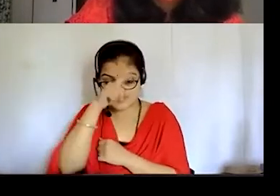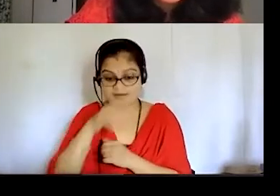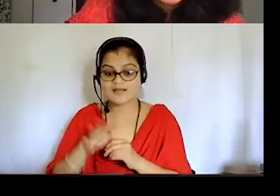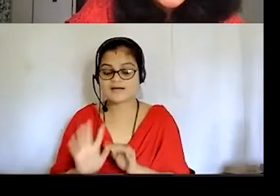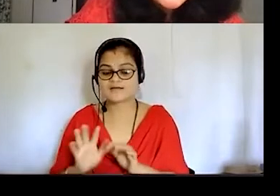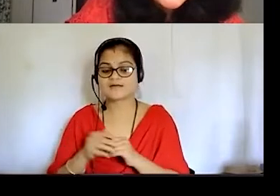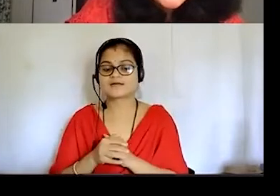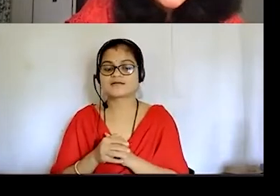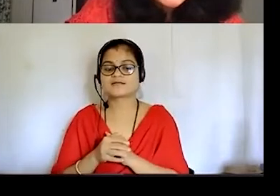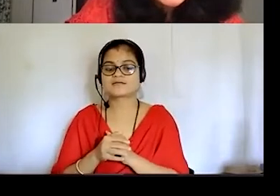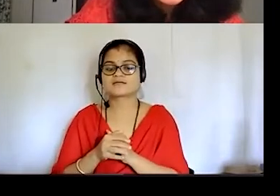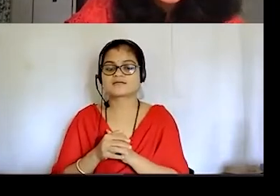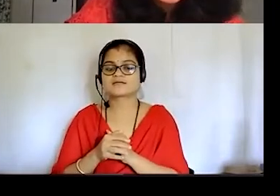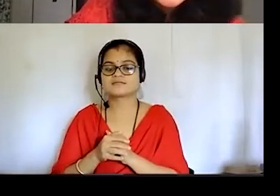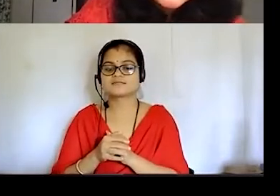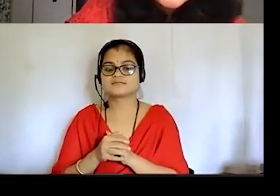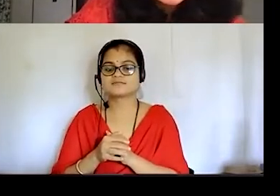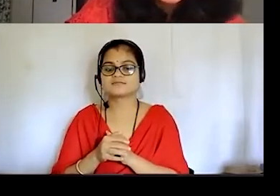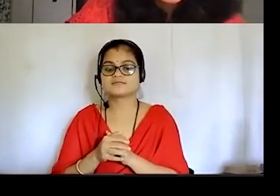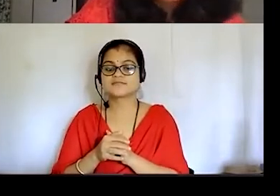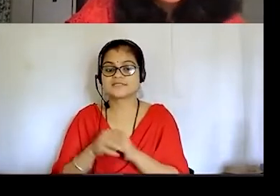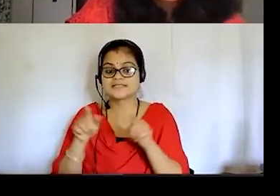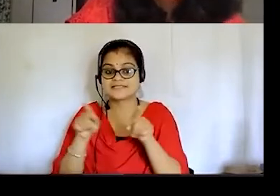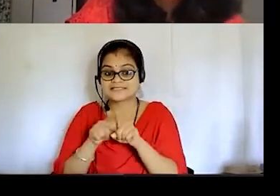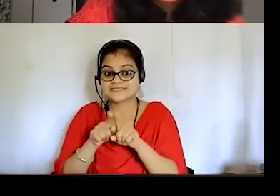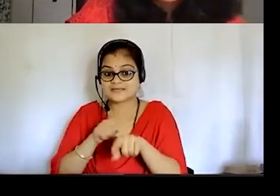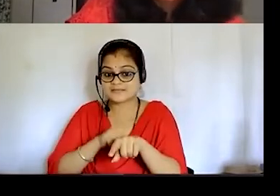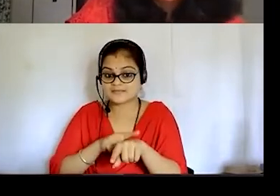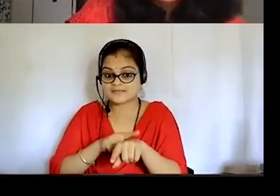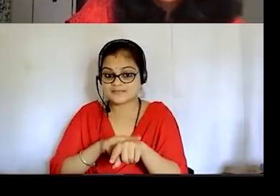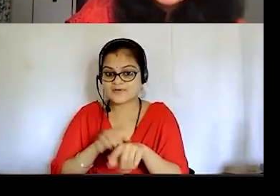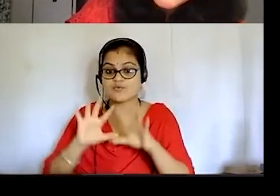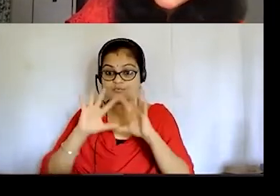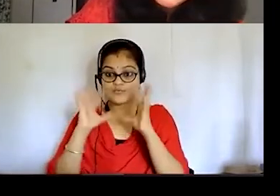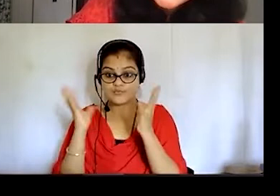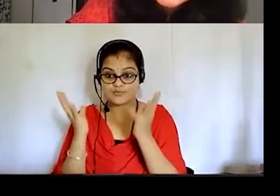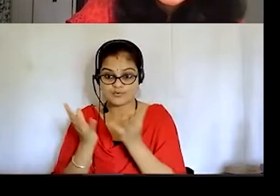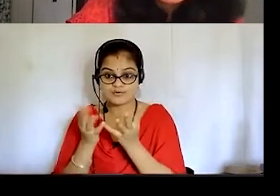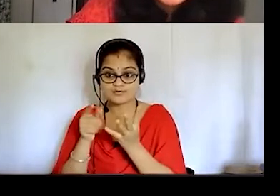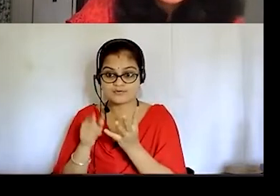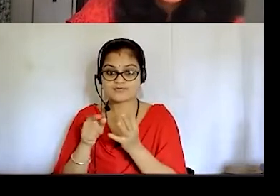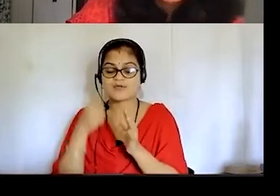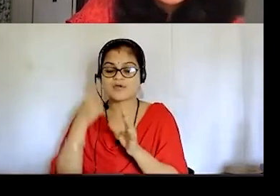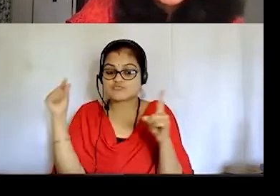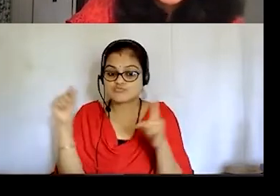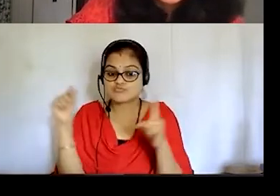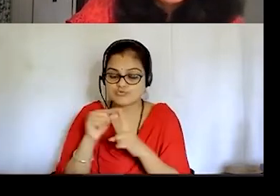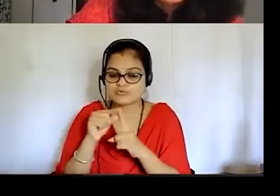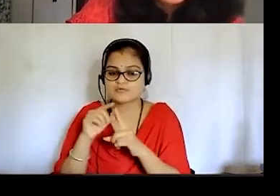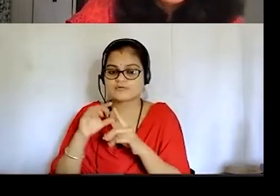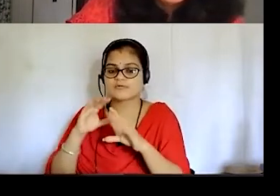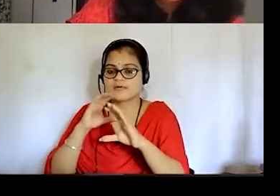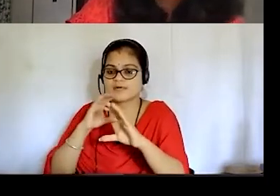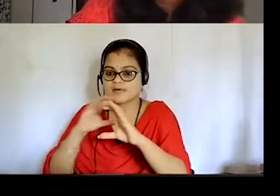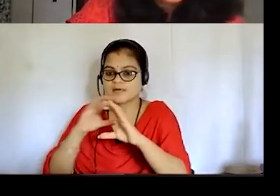of systematization. This in a time when the world had yet to witness the pace of communication